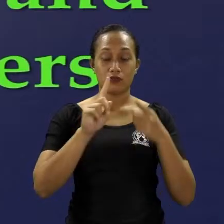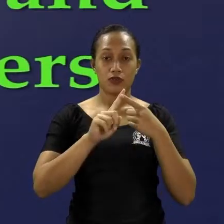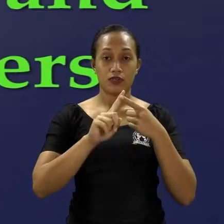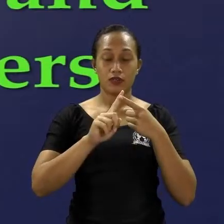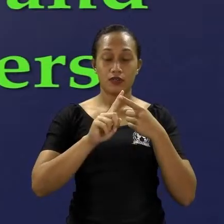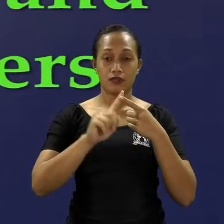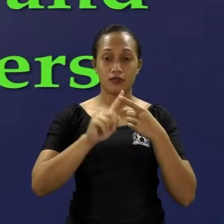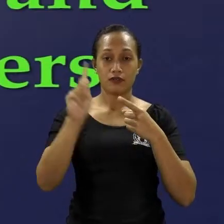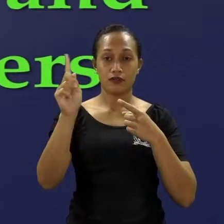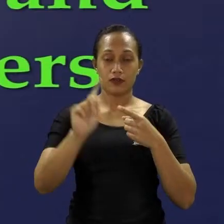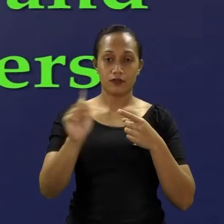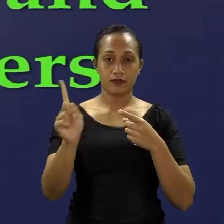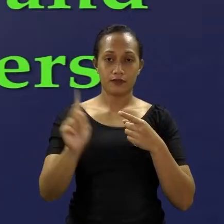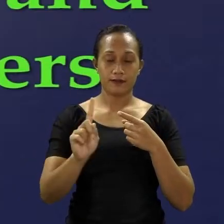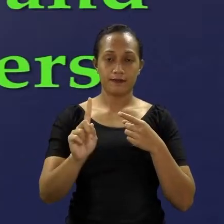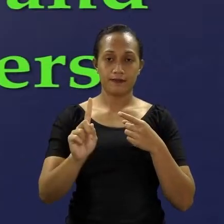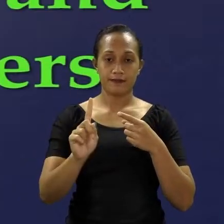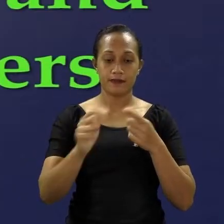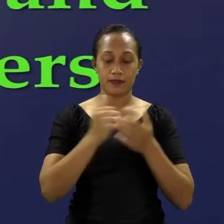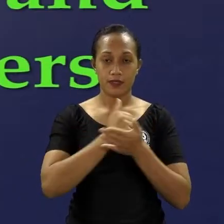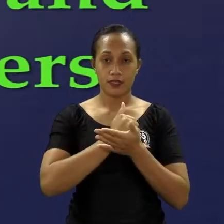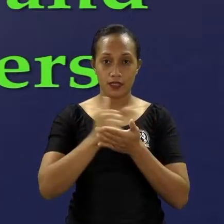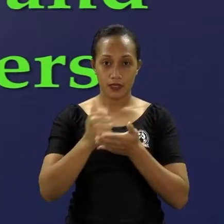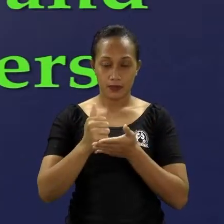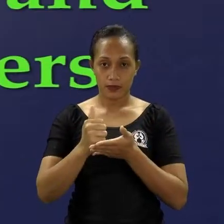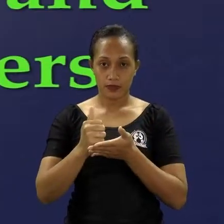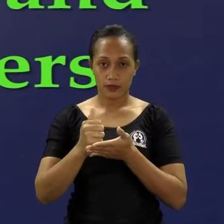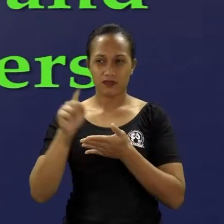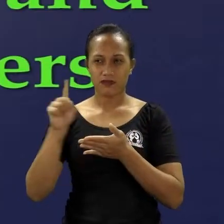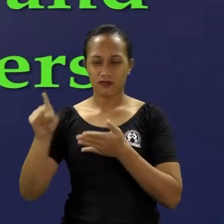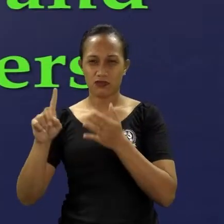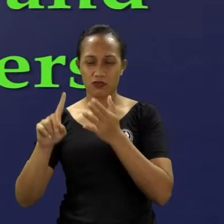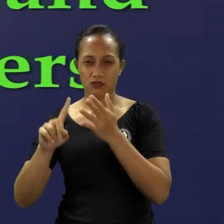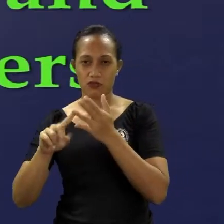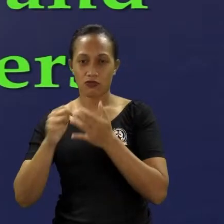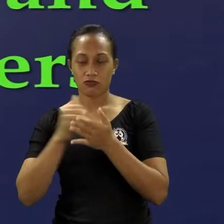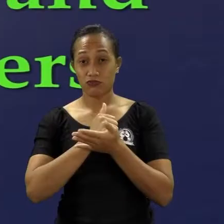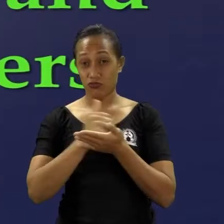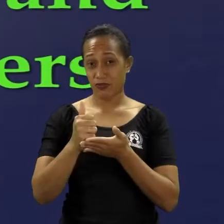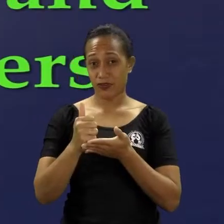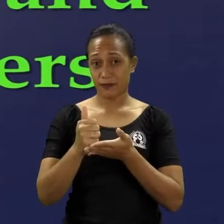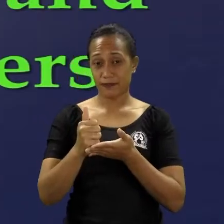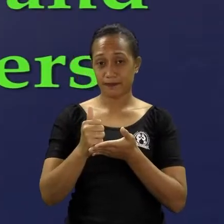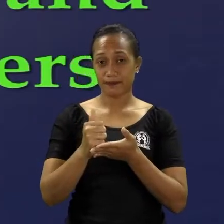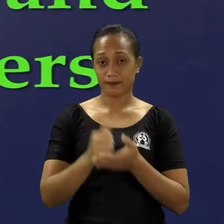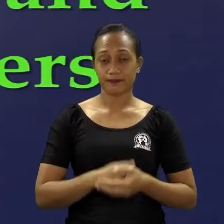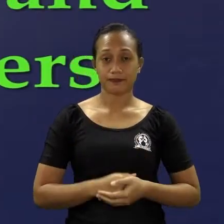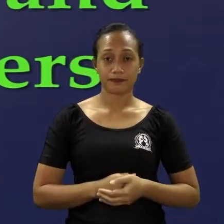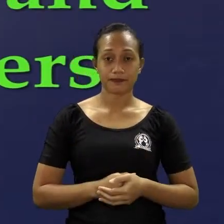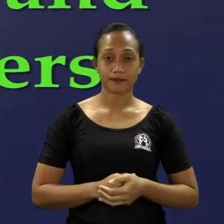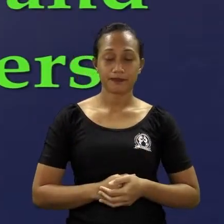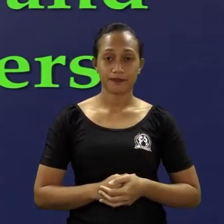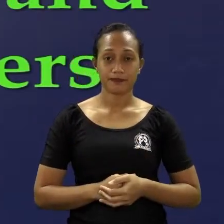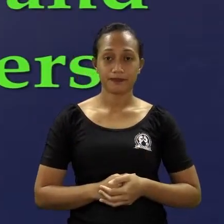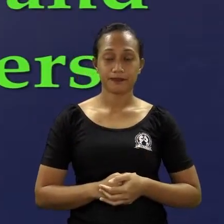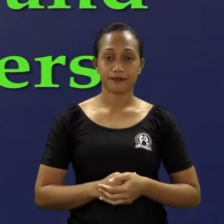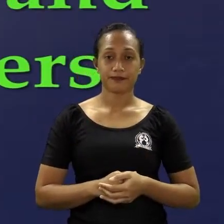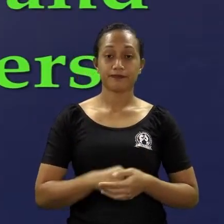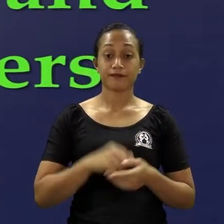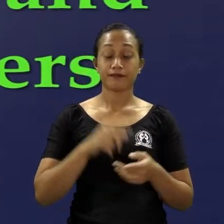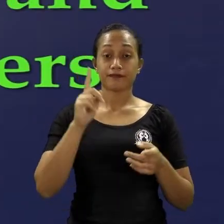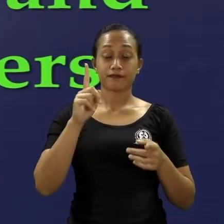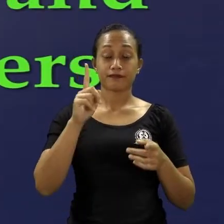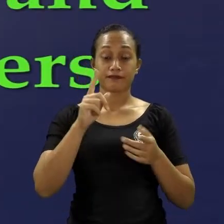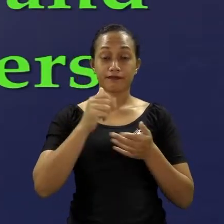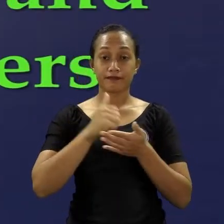po le ala fua mua. Numbers and operations po numera. Ala fua lango pe tu ina